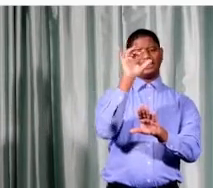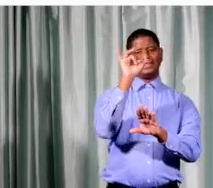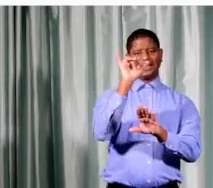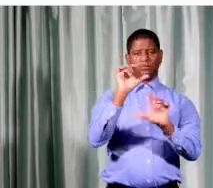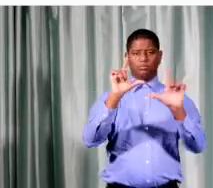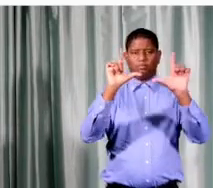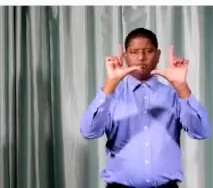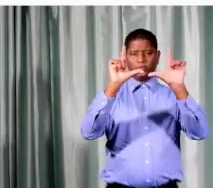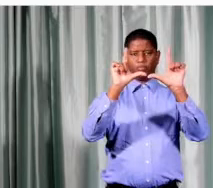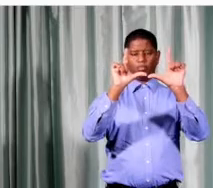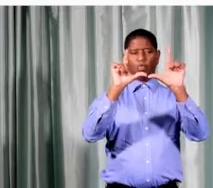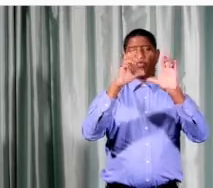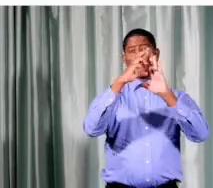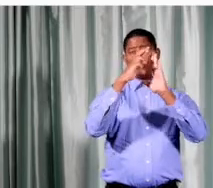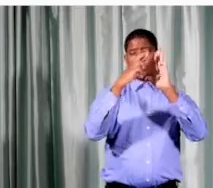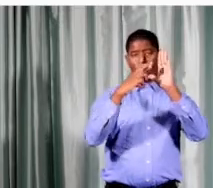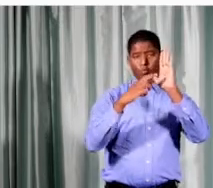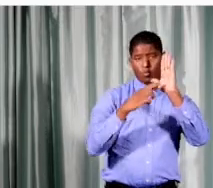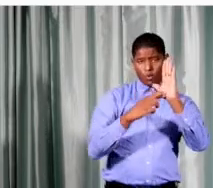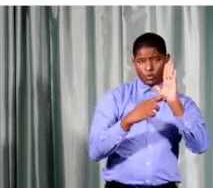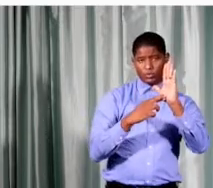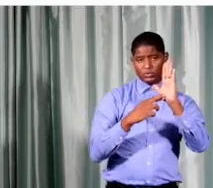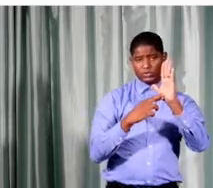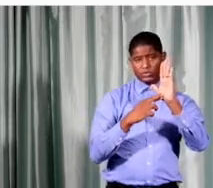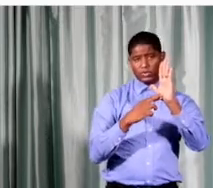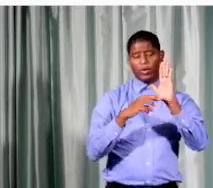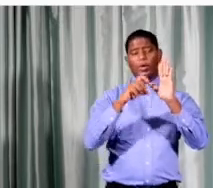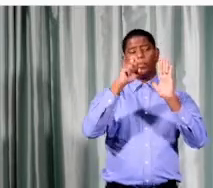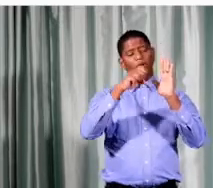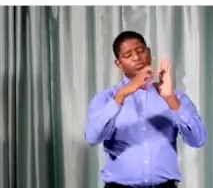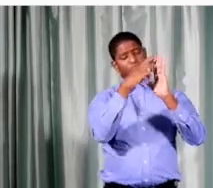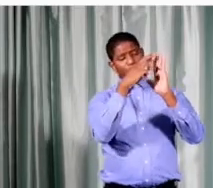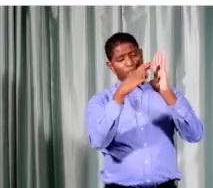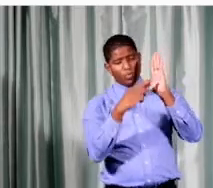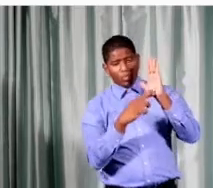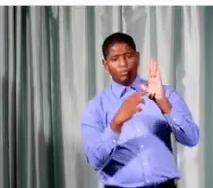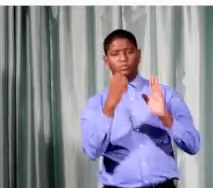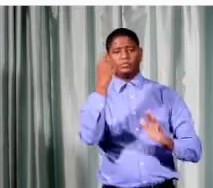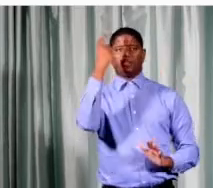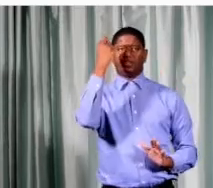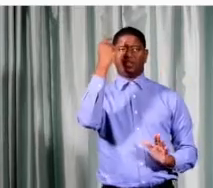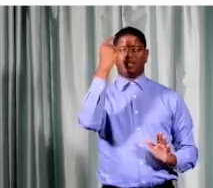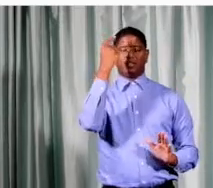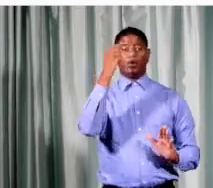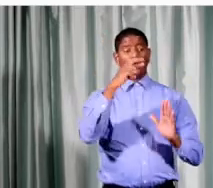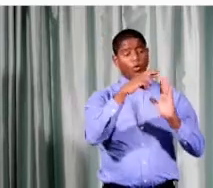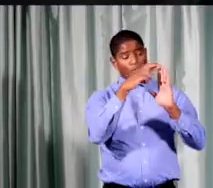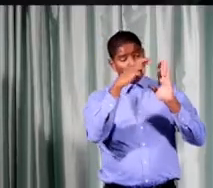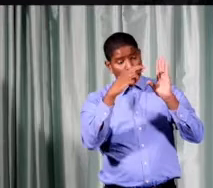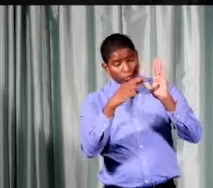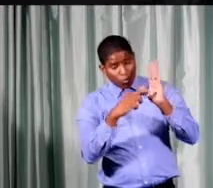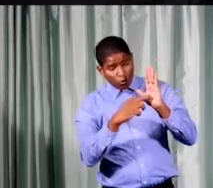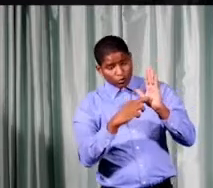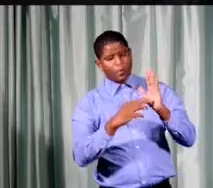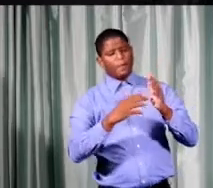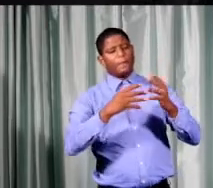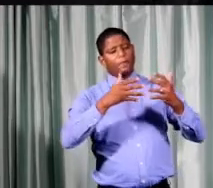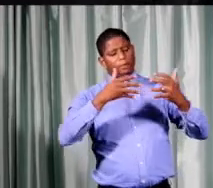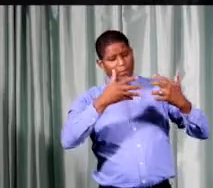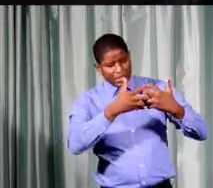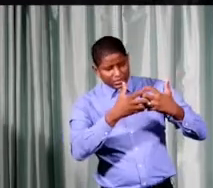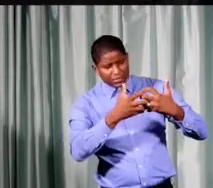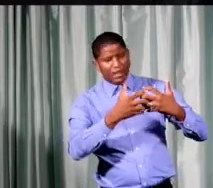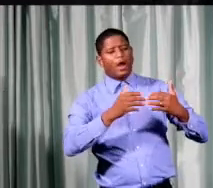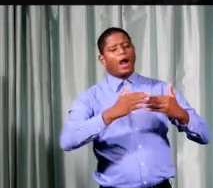filter. Because all this is just an output from the filter, all right? This is what most people believe is accounting.